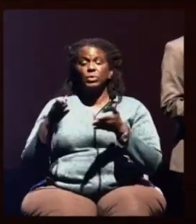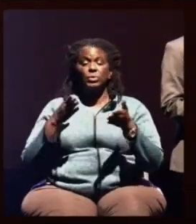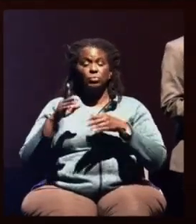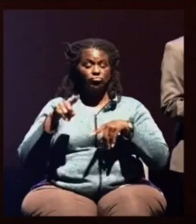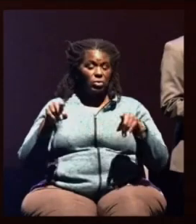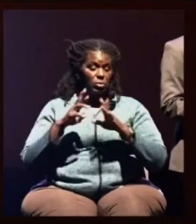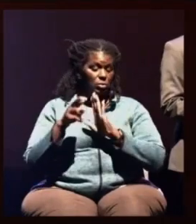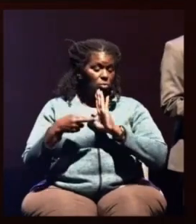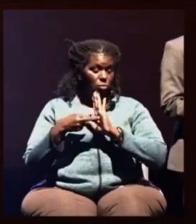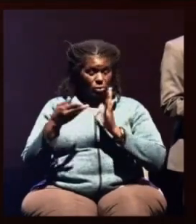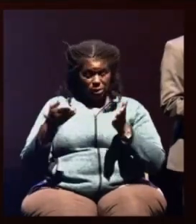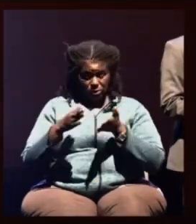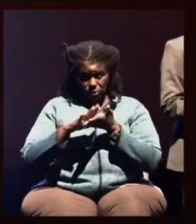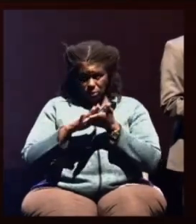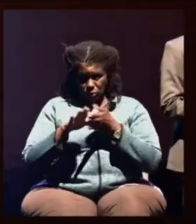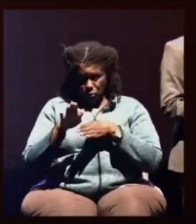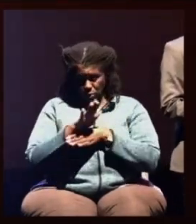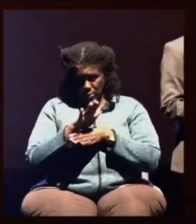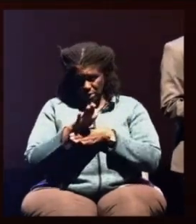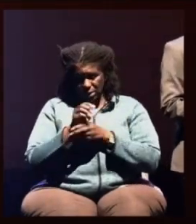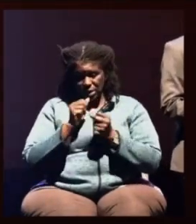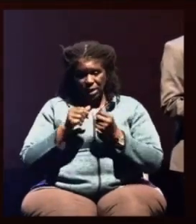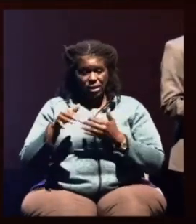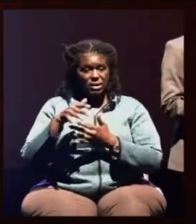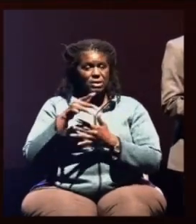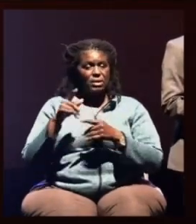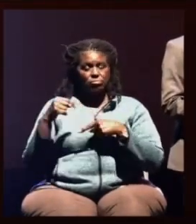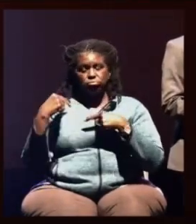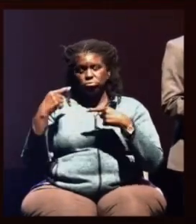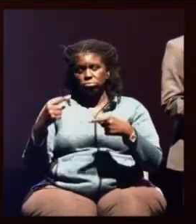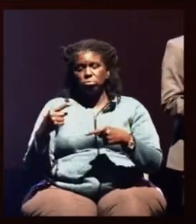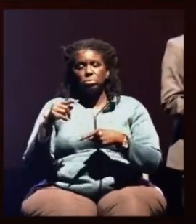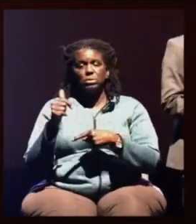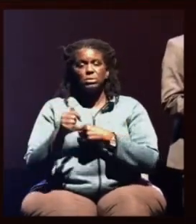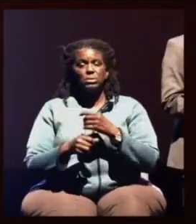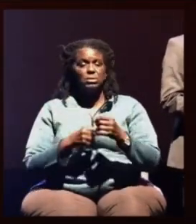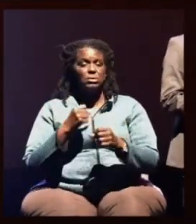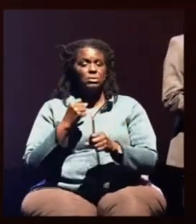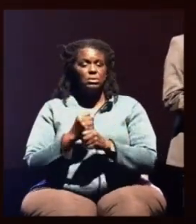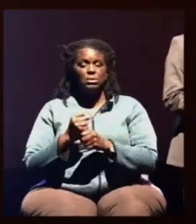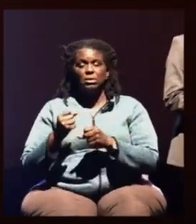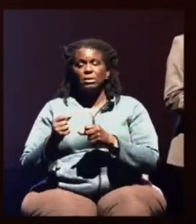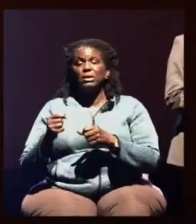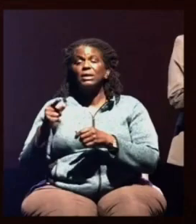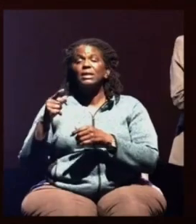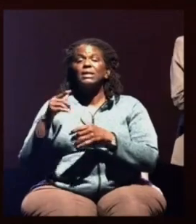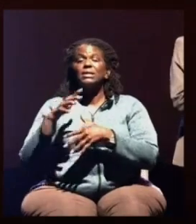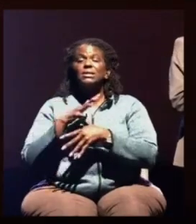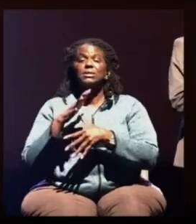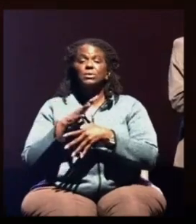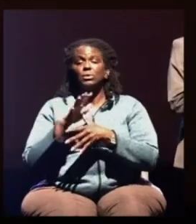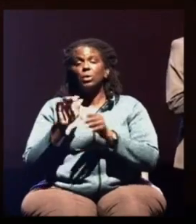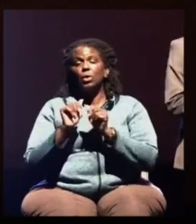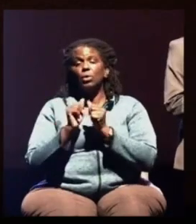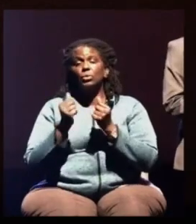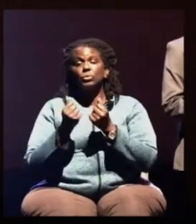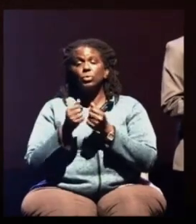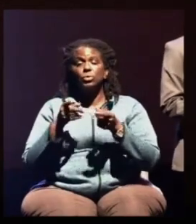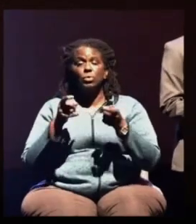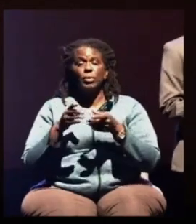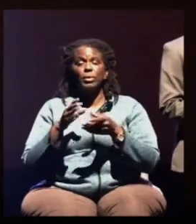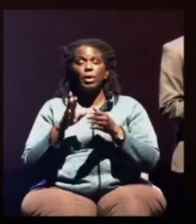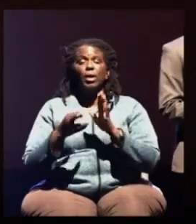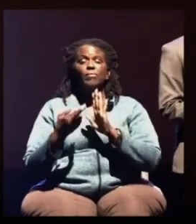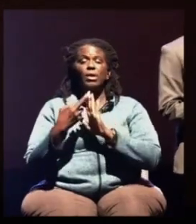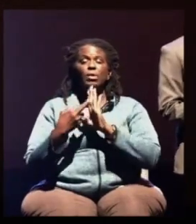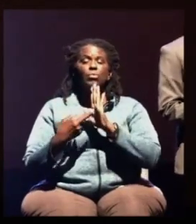various roles within the School of Business and Society over the past 10 years. As Senior Associate Director of Enrollment Management, she finds joy